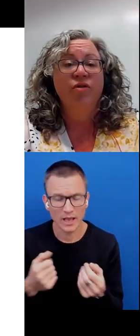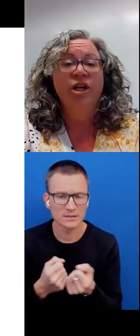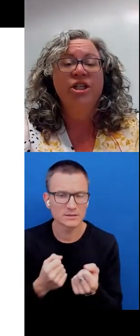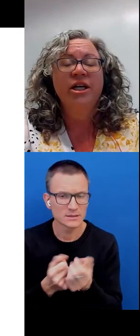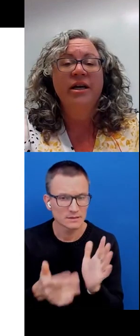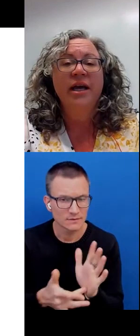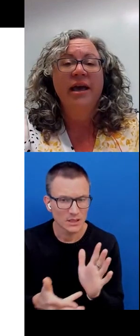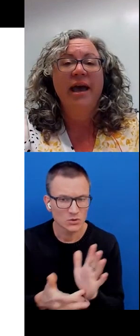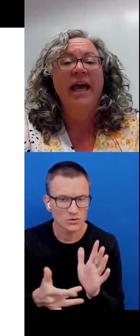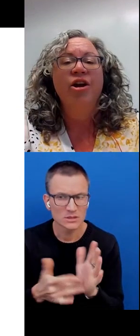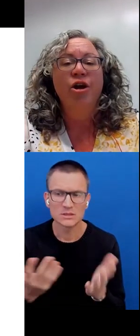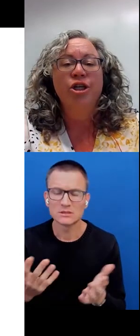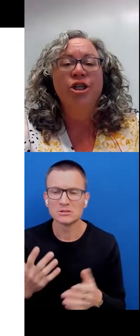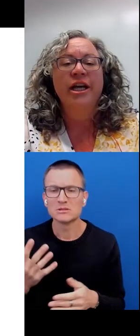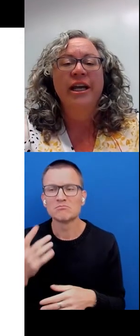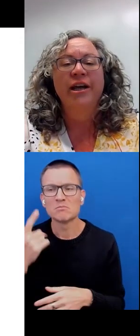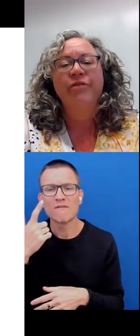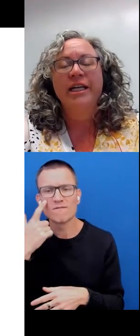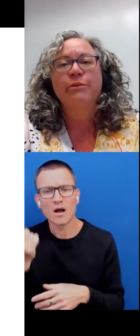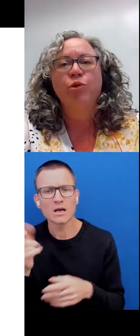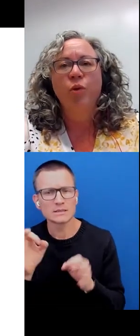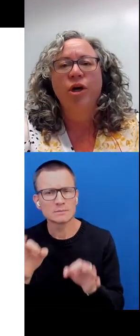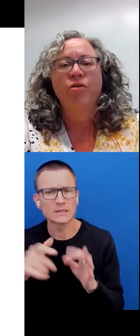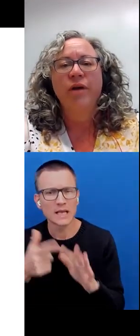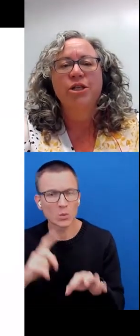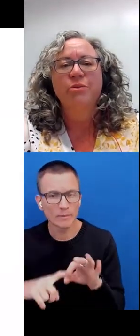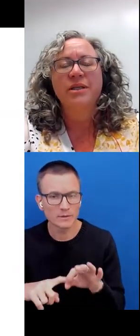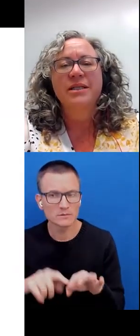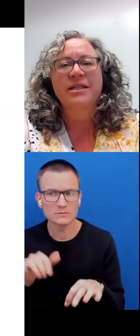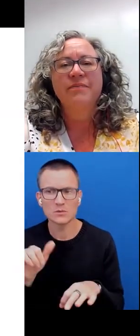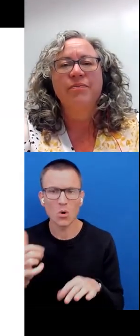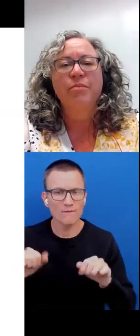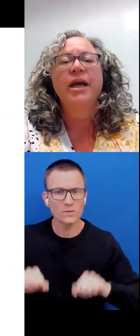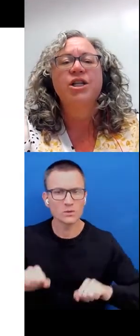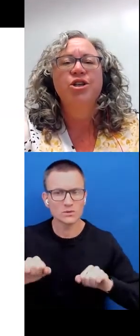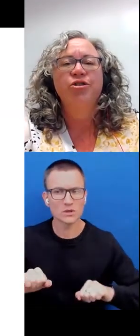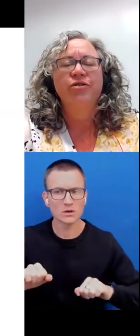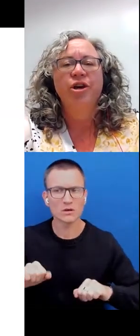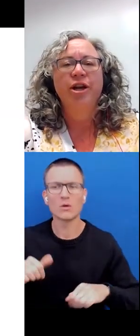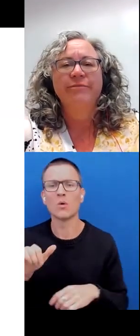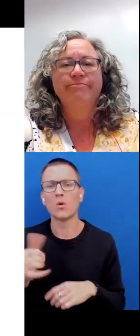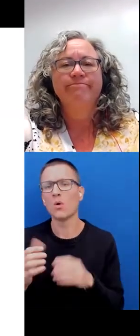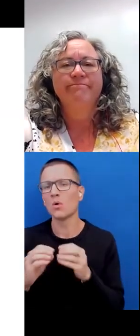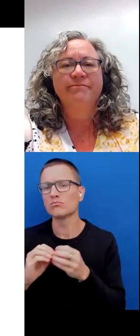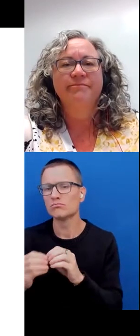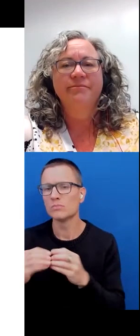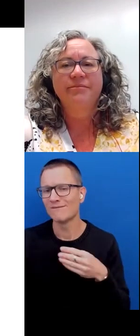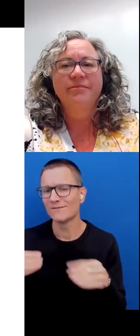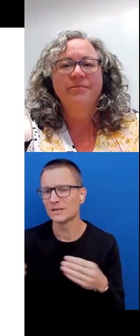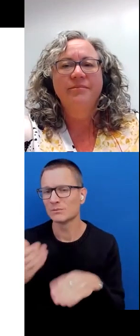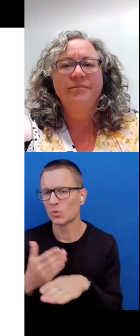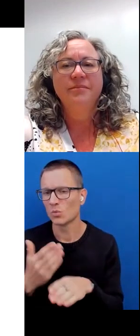equipment or furniture, and negotiating flexible work arrangements. Back to you, Fiona.